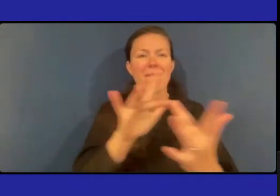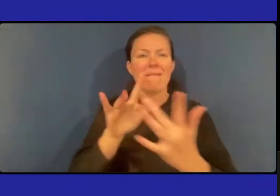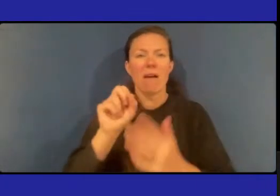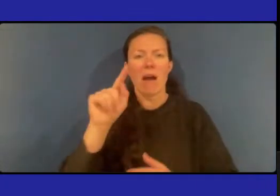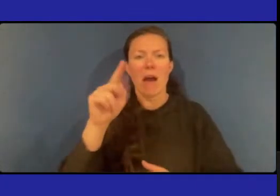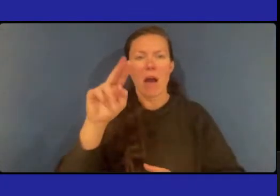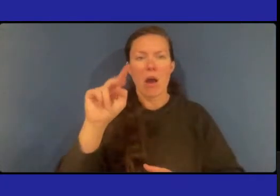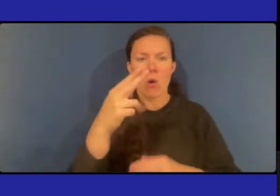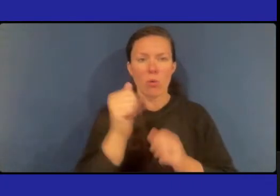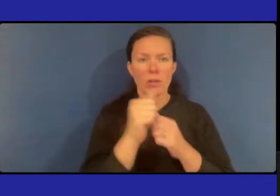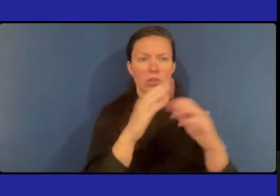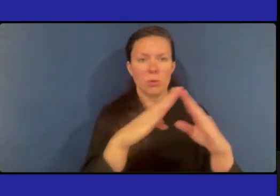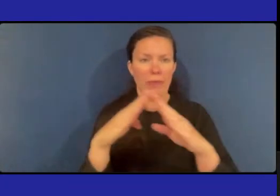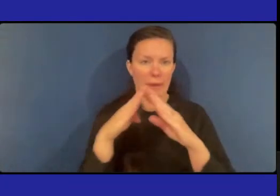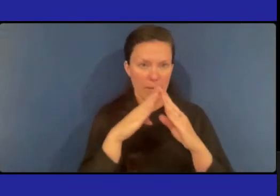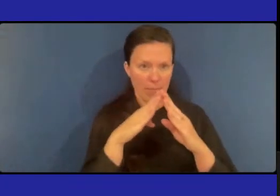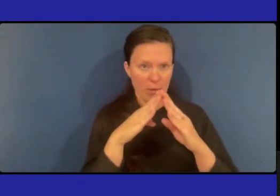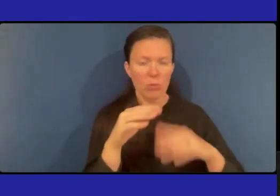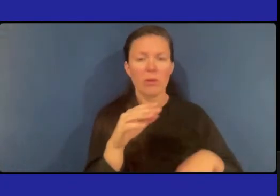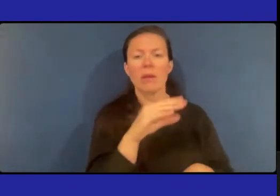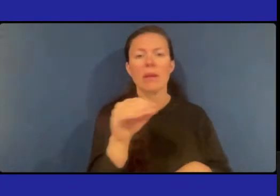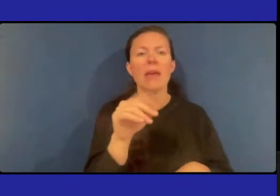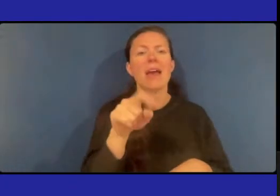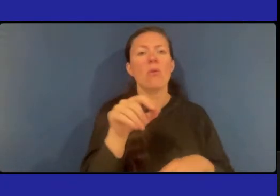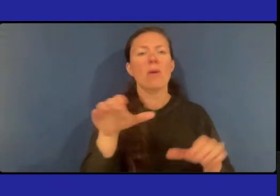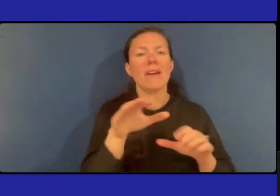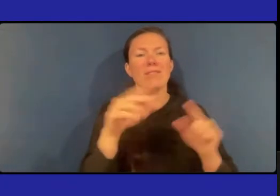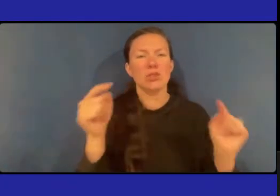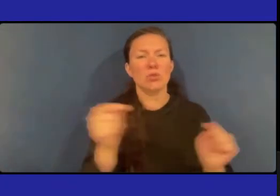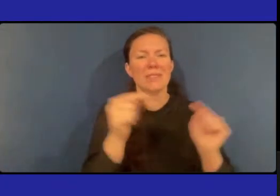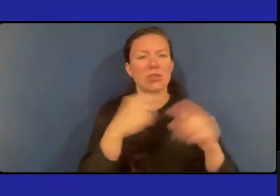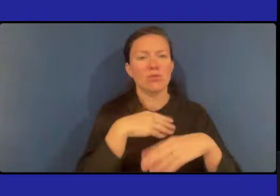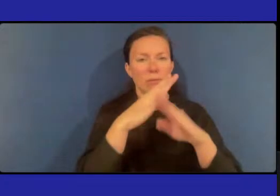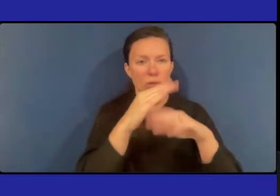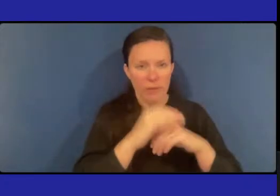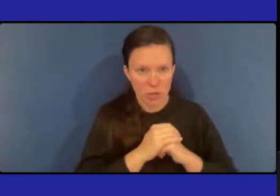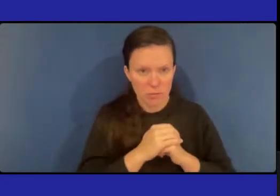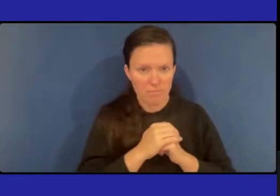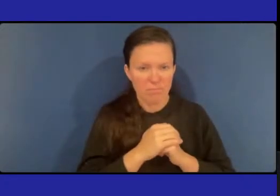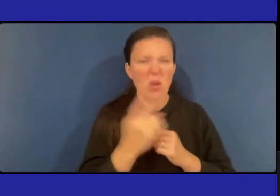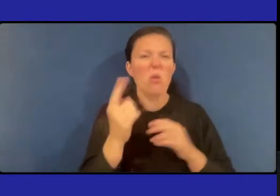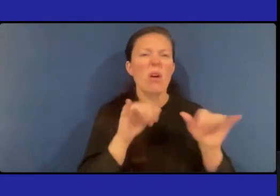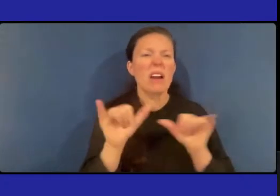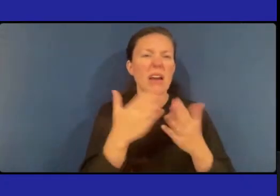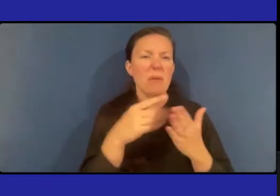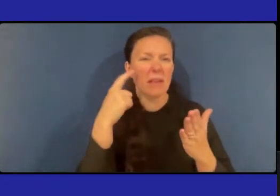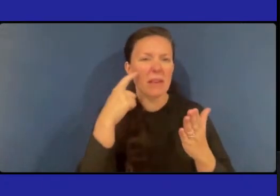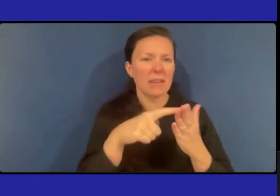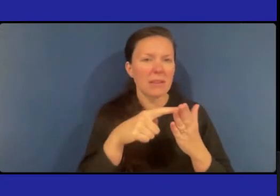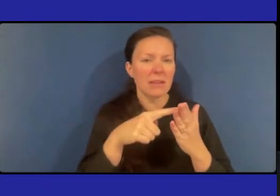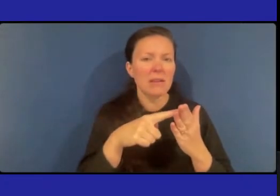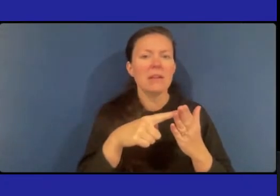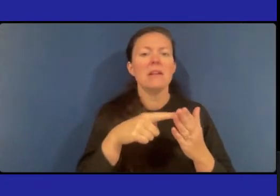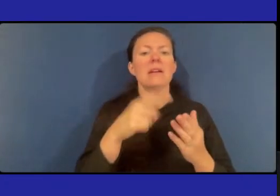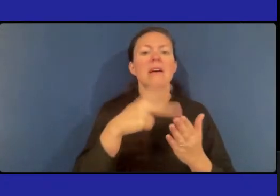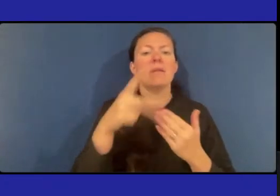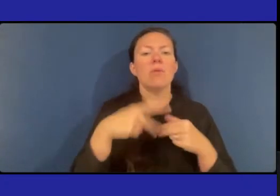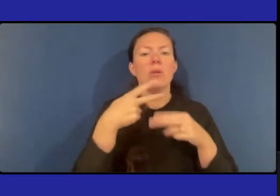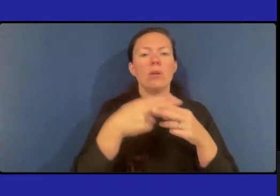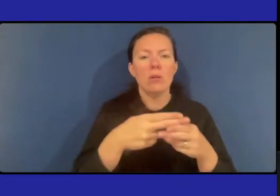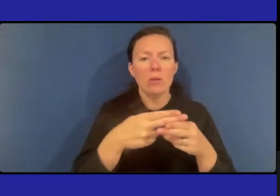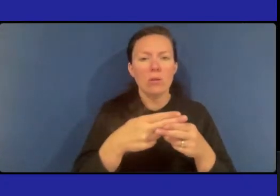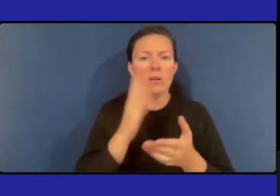we all must do injury prevention. And one of the most common things we do is a program by the American College called Stop the